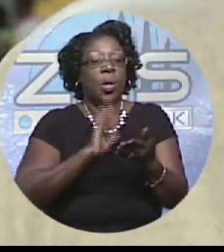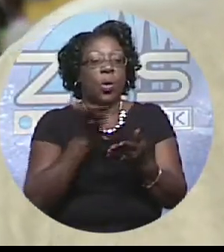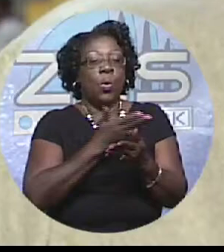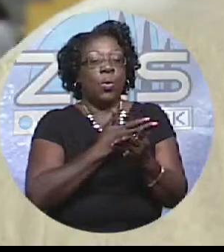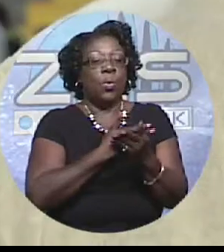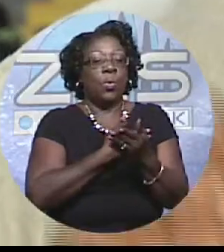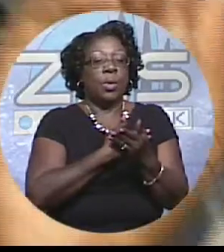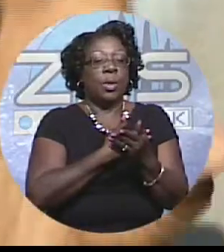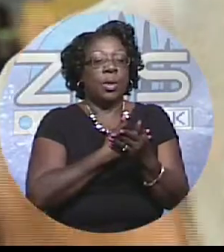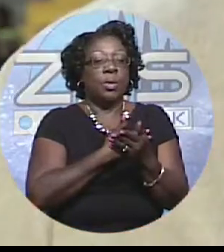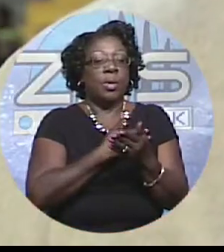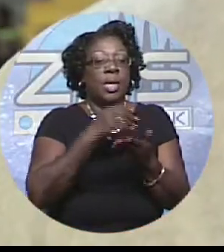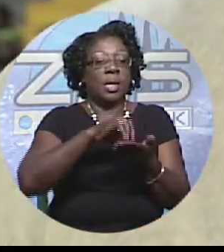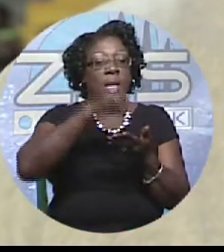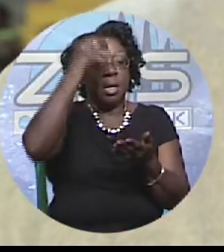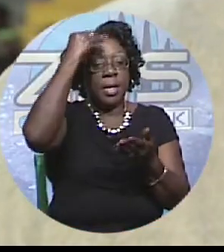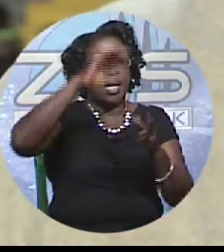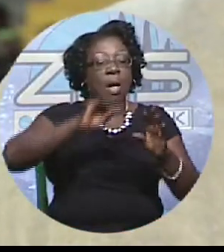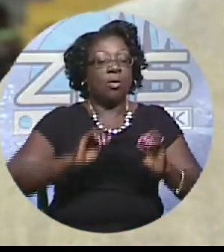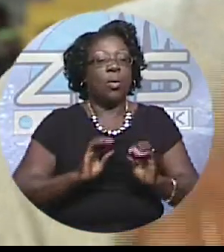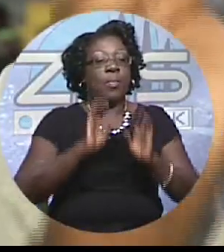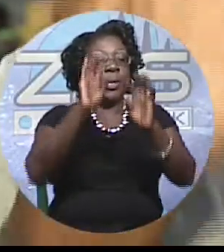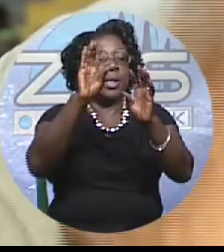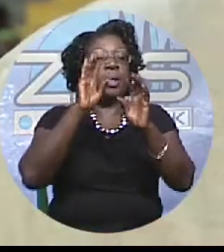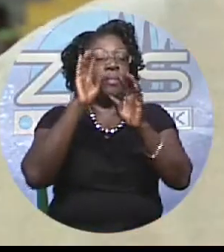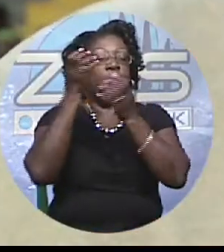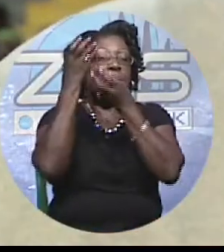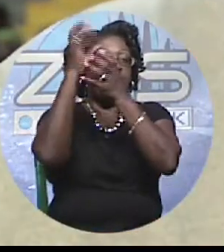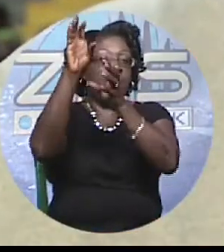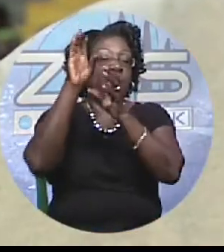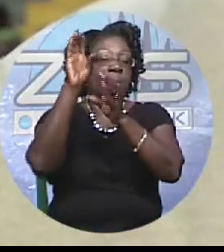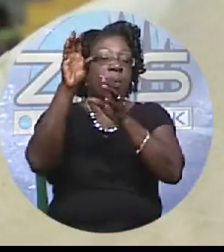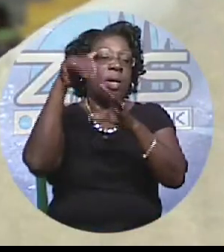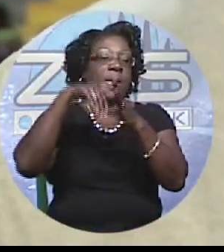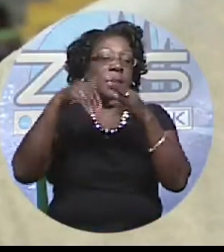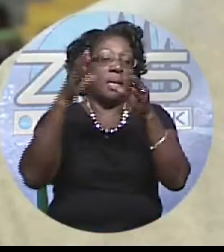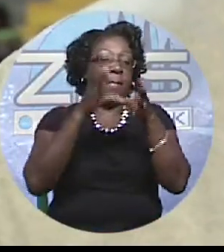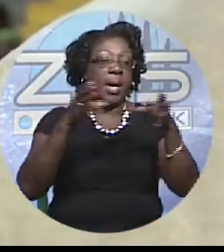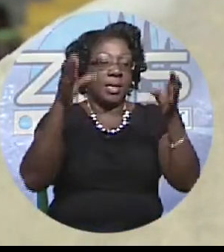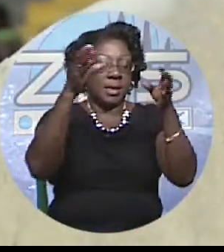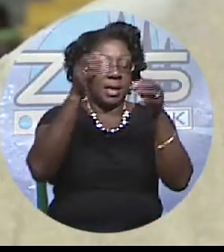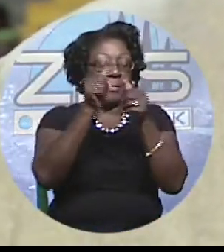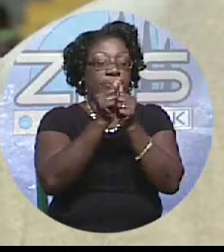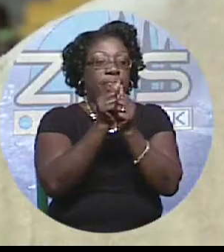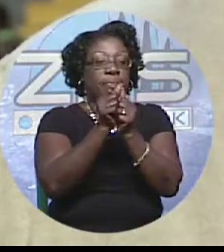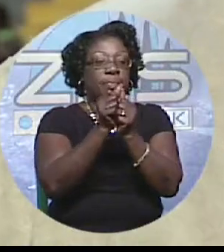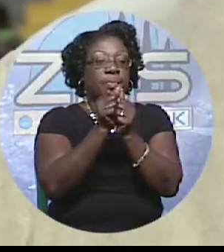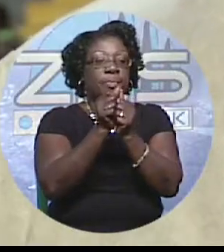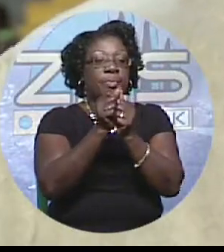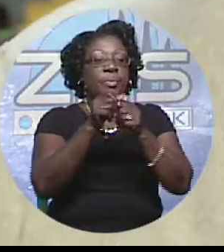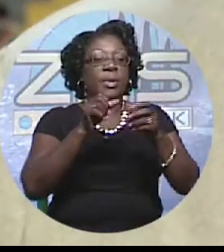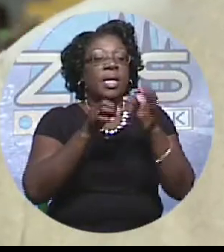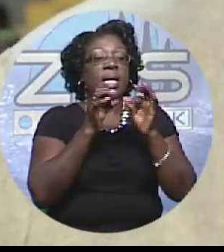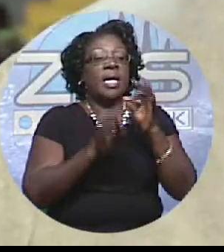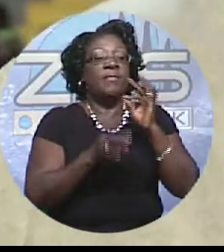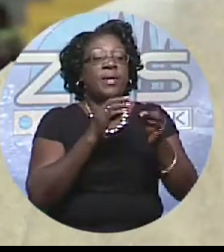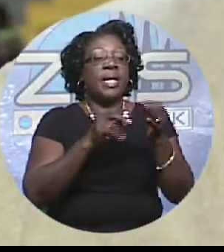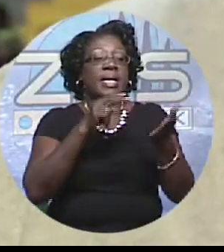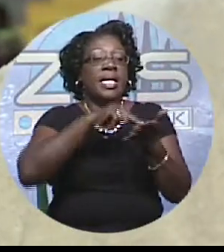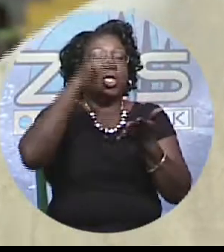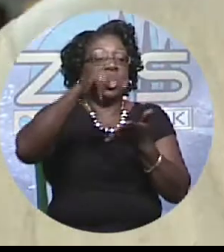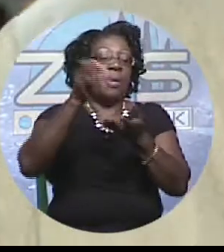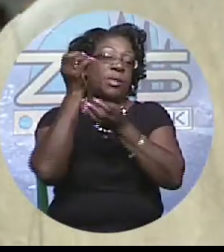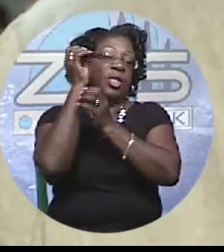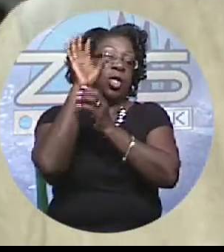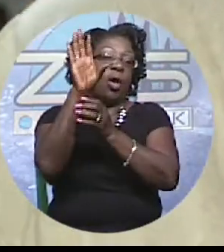shoot. You got to learn how to put the ball in the baskets from at least 15, 12 feet out. We can't hit that jump shot. And then when we go to the free